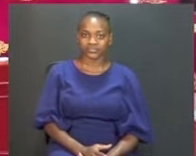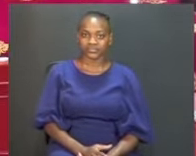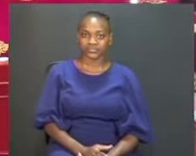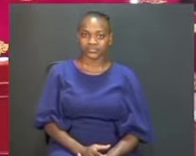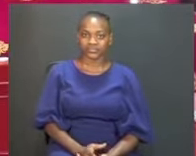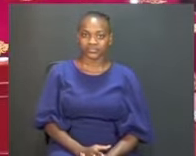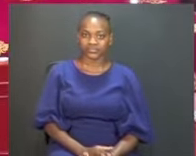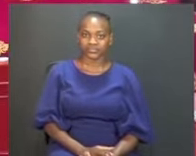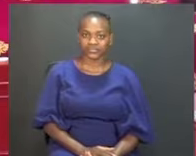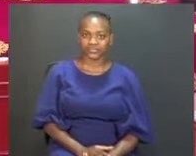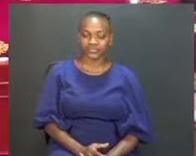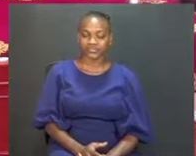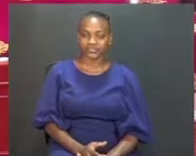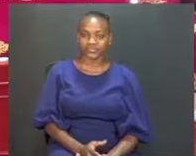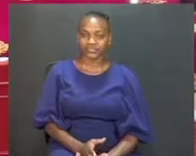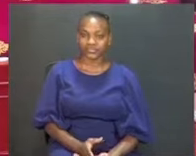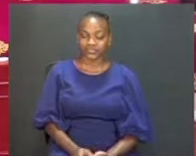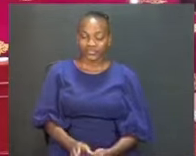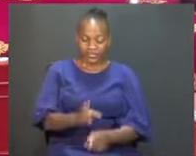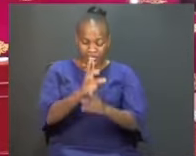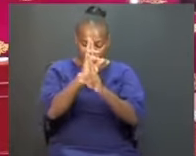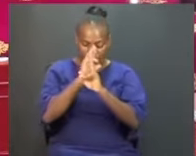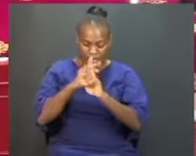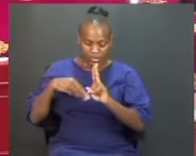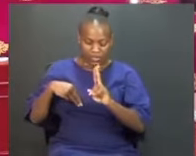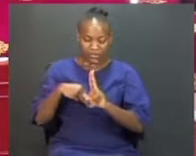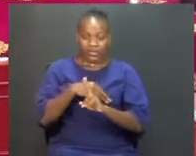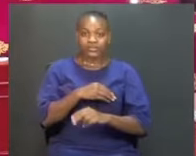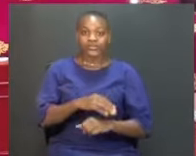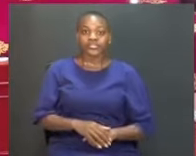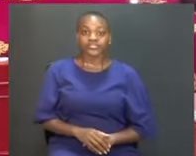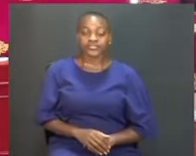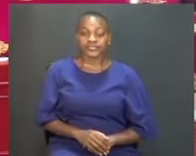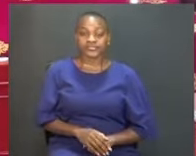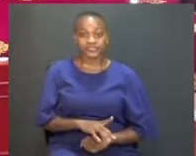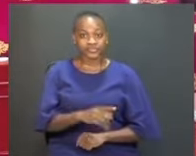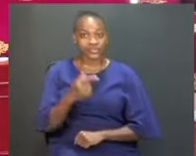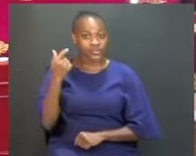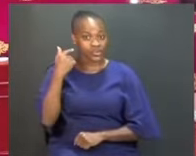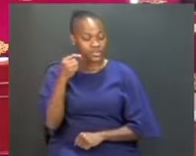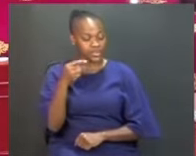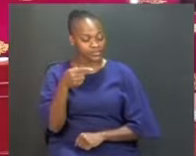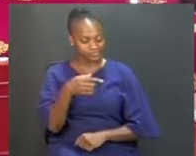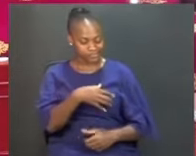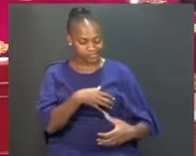Honorable members, you have heard the complaint